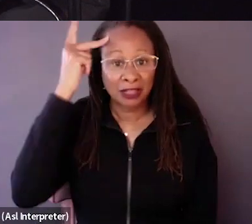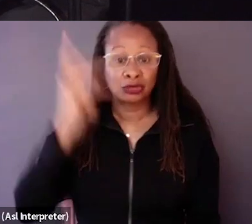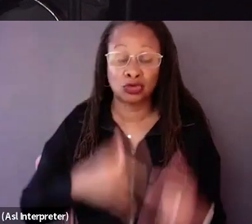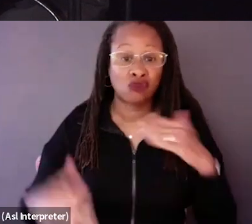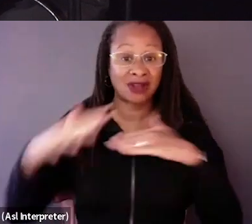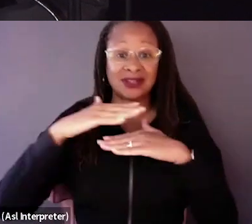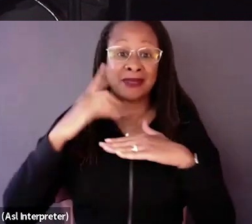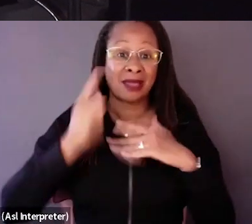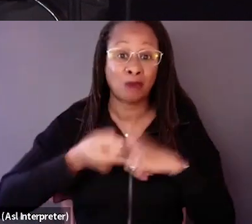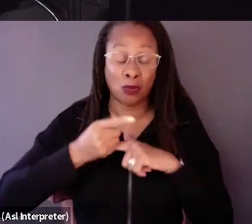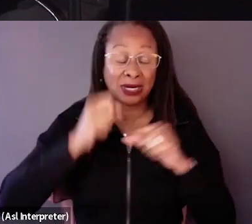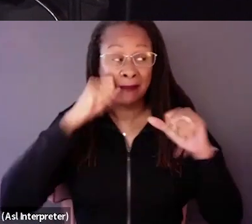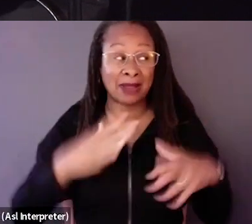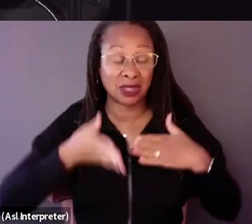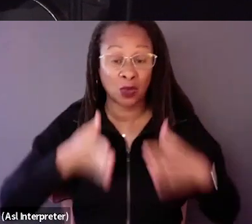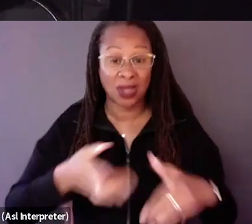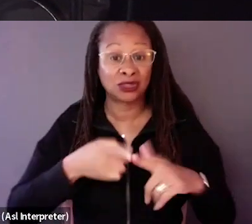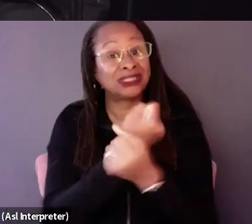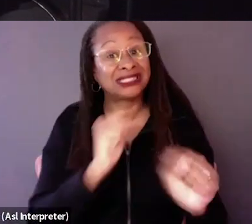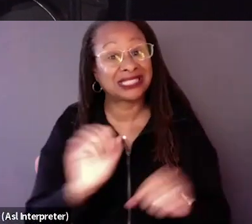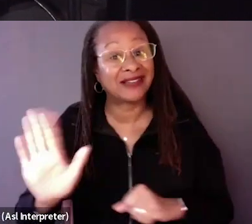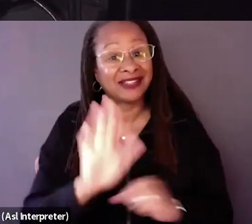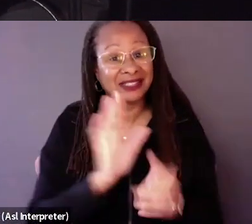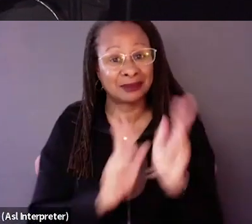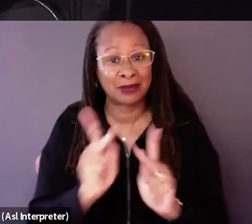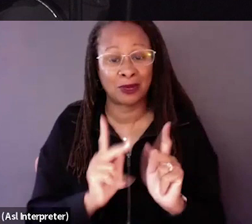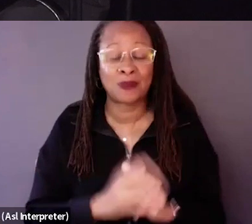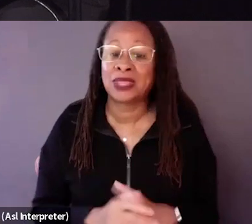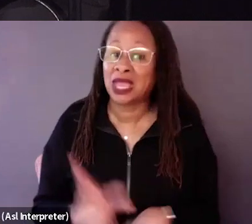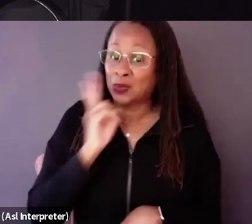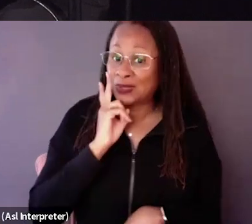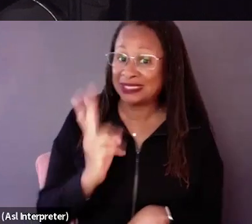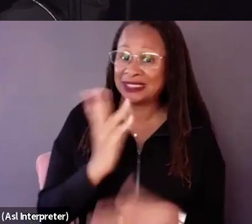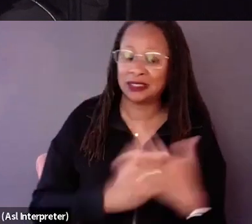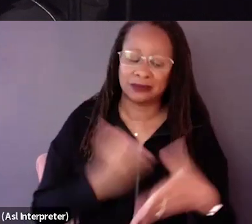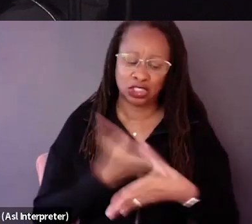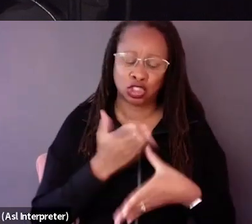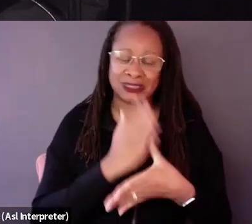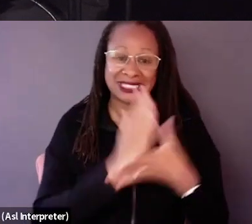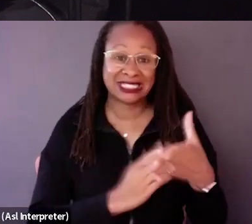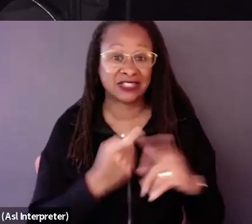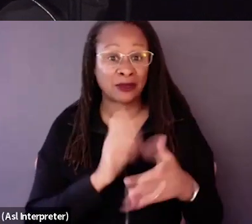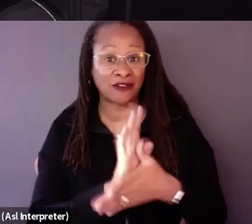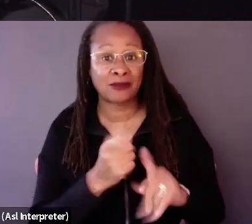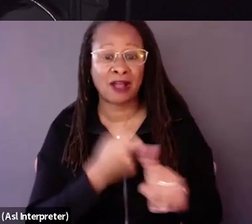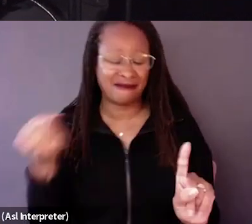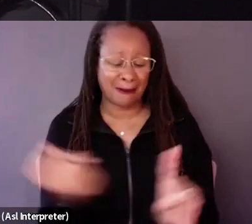things. Like, no, I want to be in power for 5 years, and that's it. And yeah, he's like